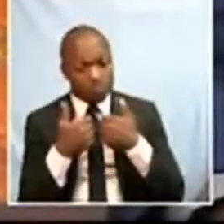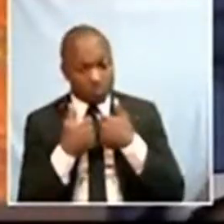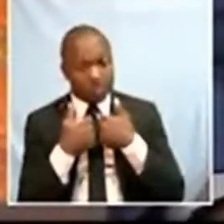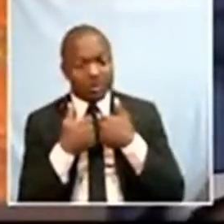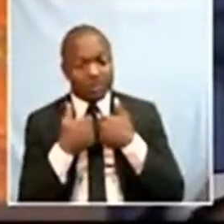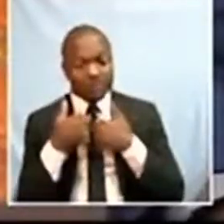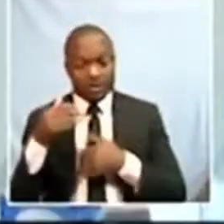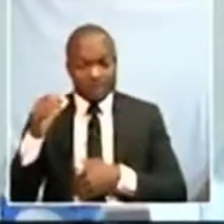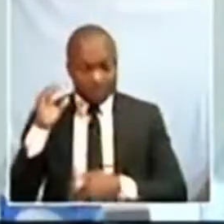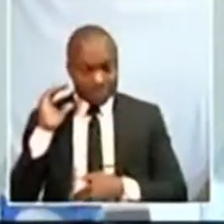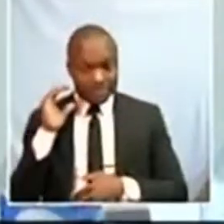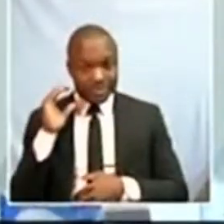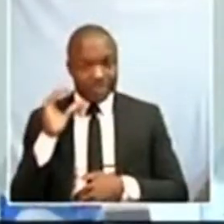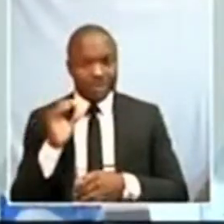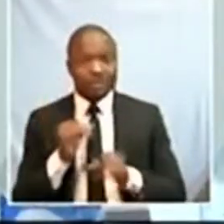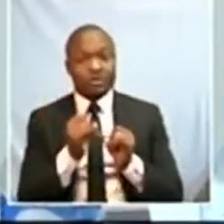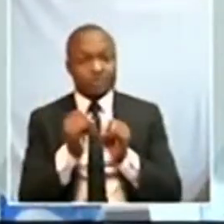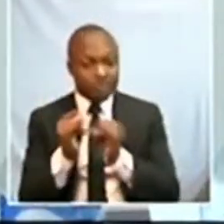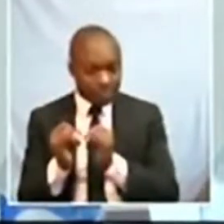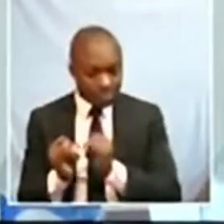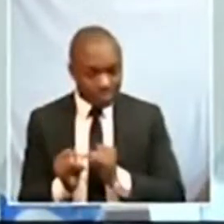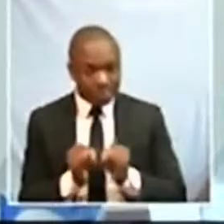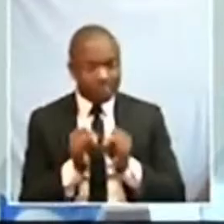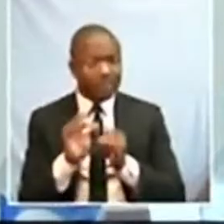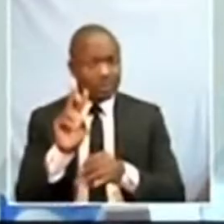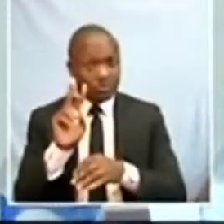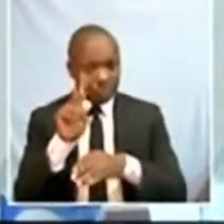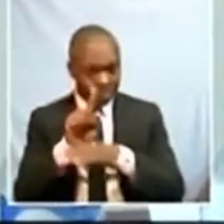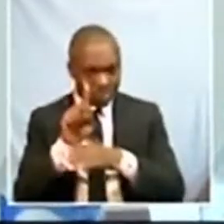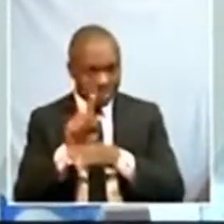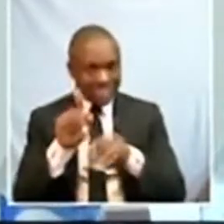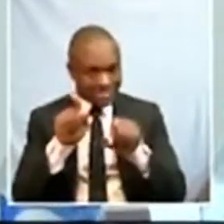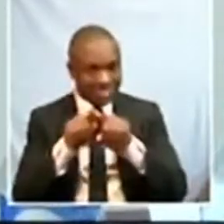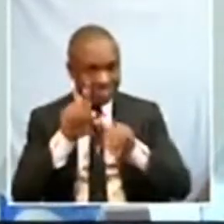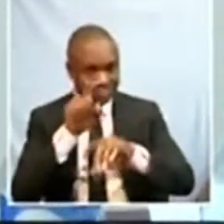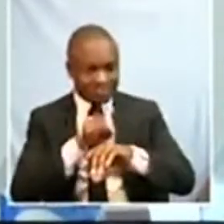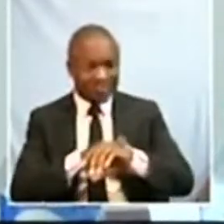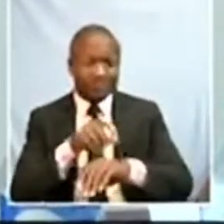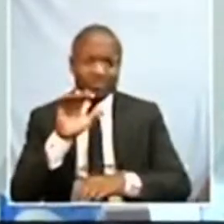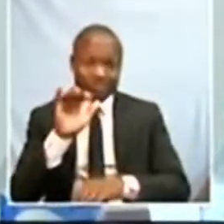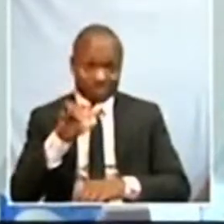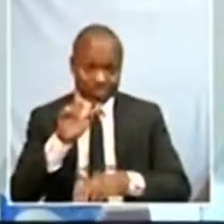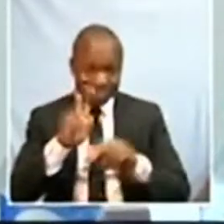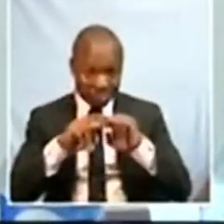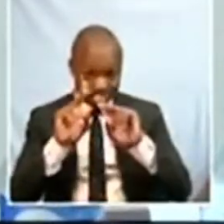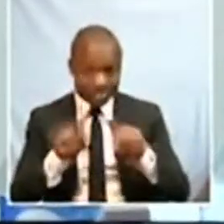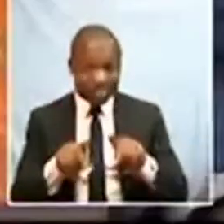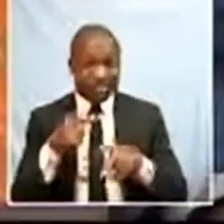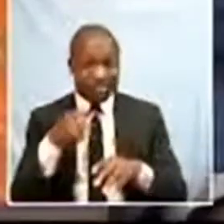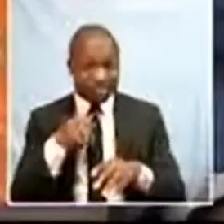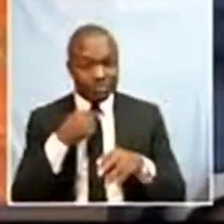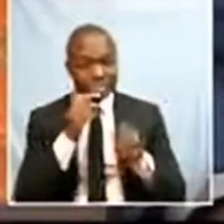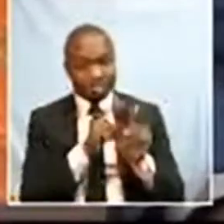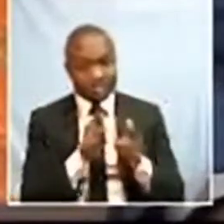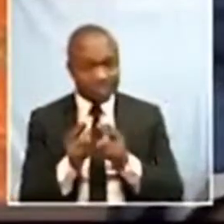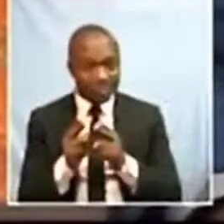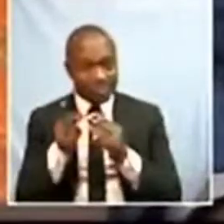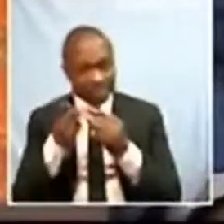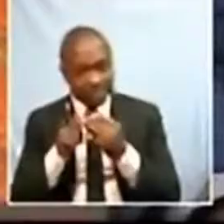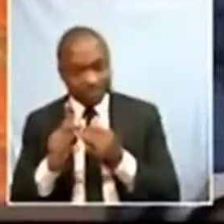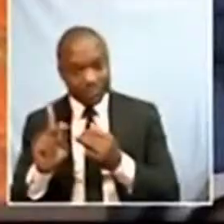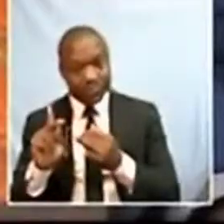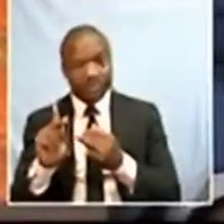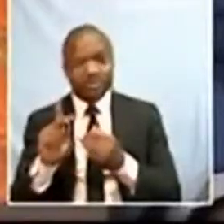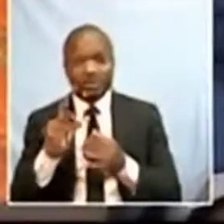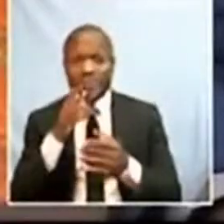to be able to undertake 2 projects at a time? Yes, Chair, I was answering on the part of